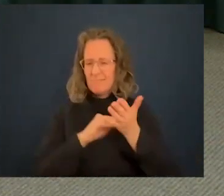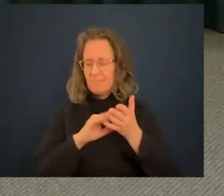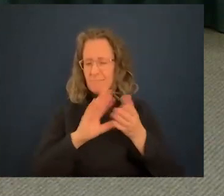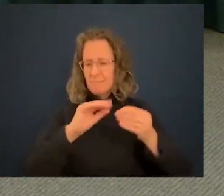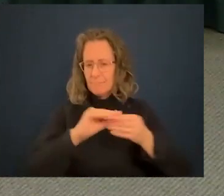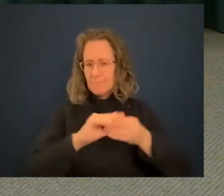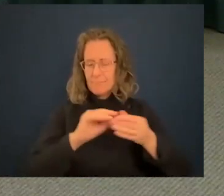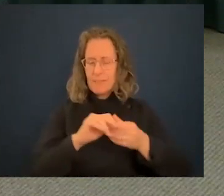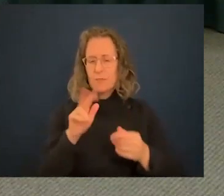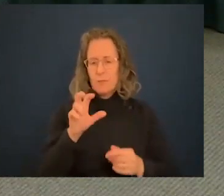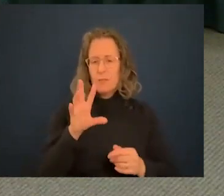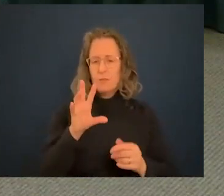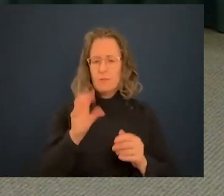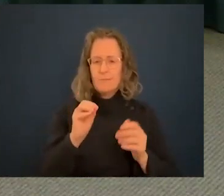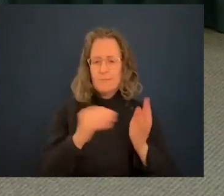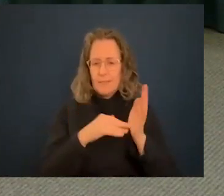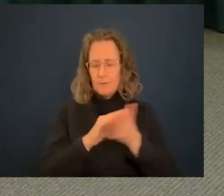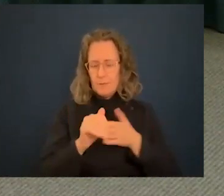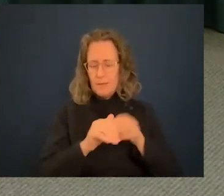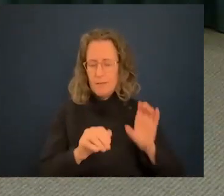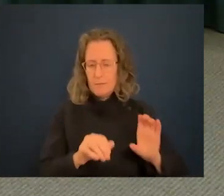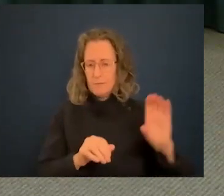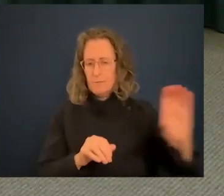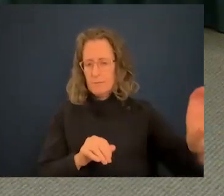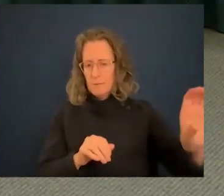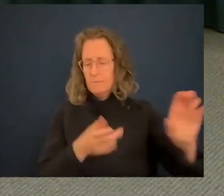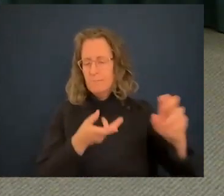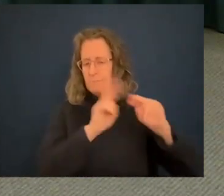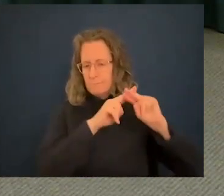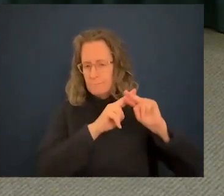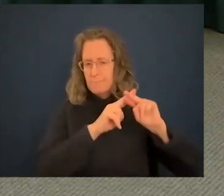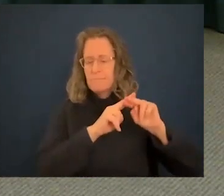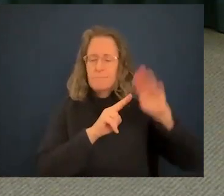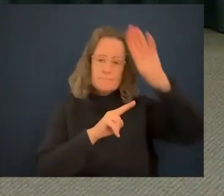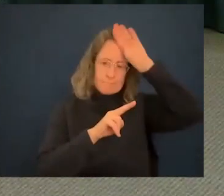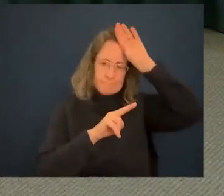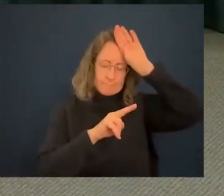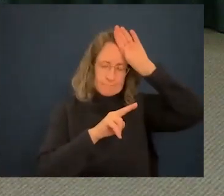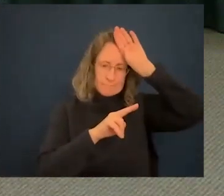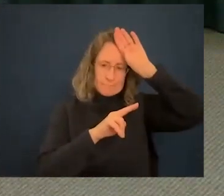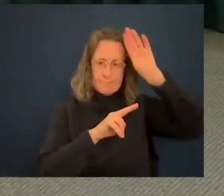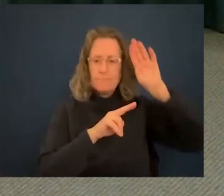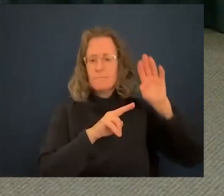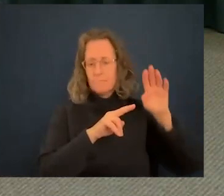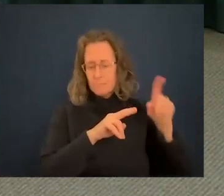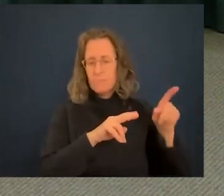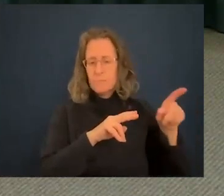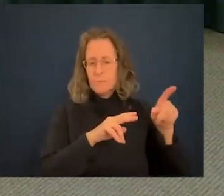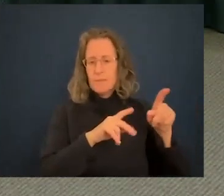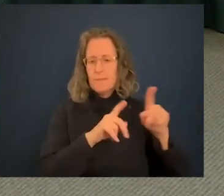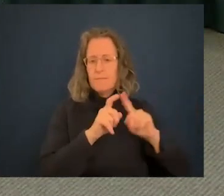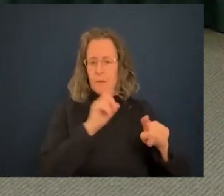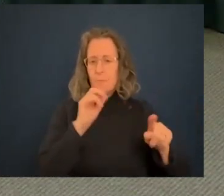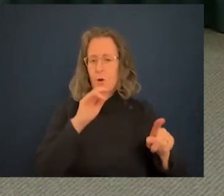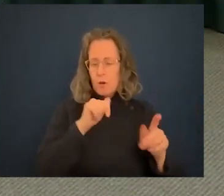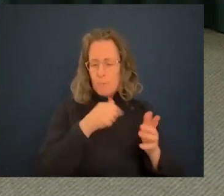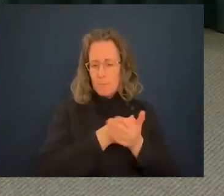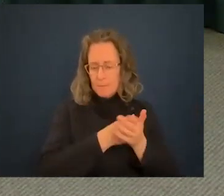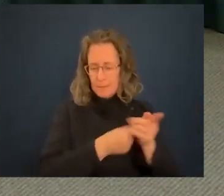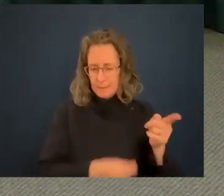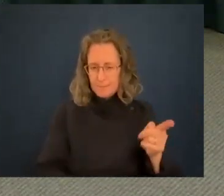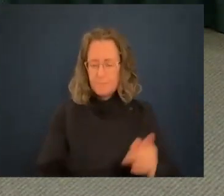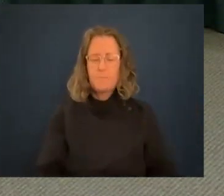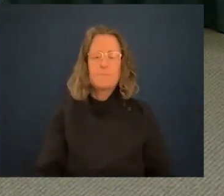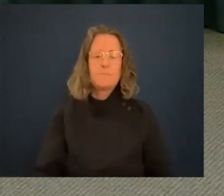effective response Force um of the on of the remaining unallocated local American Rescue plan act